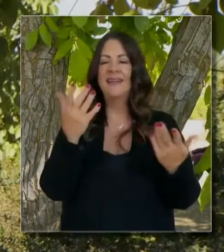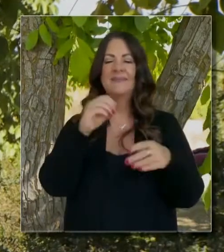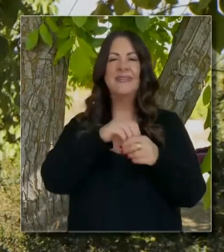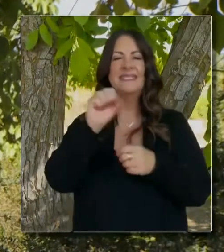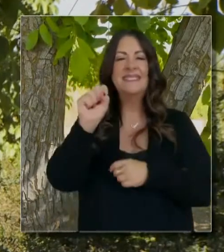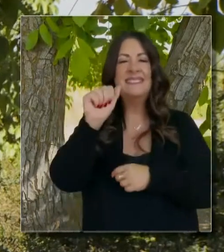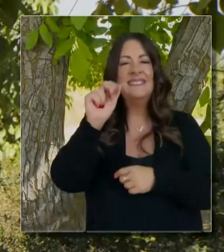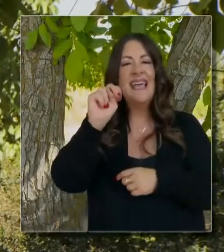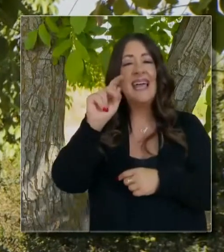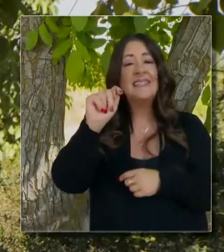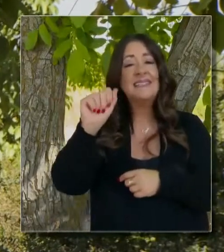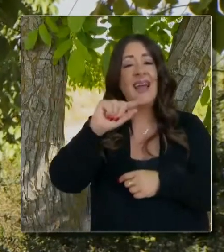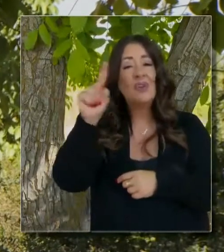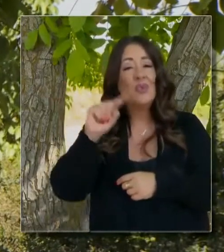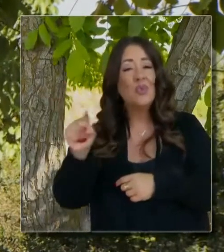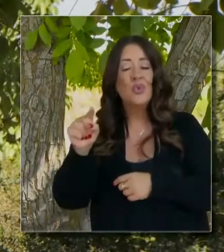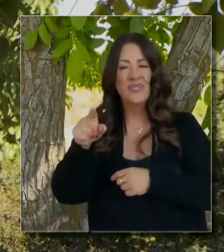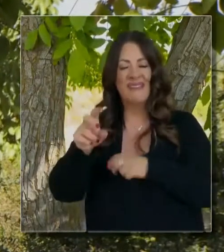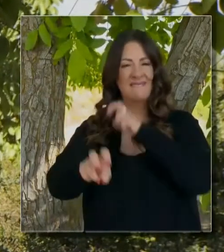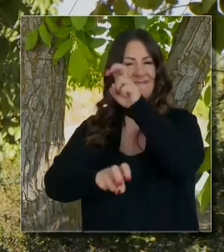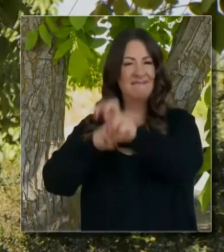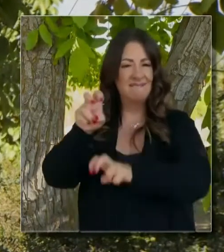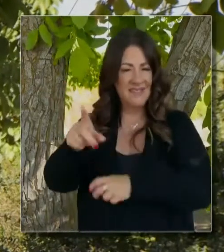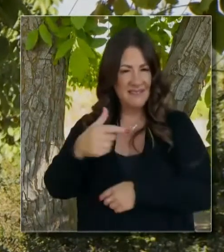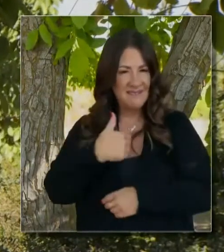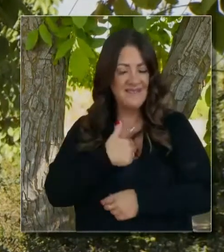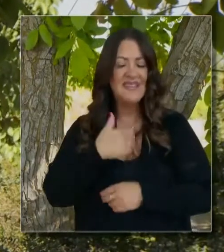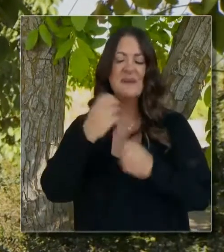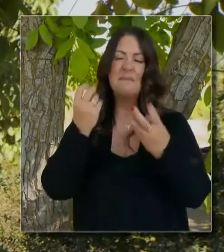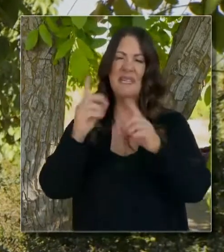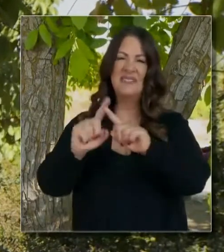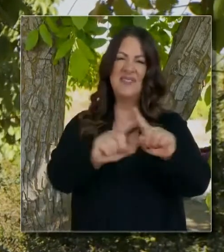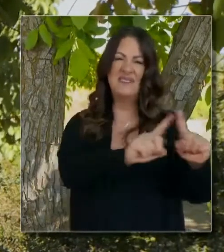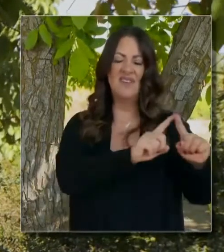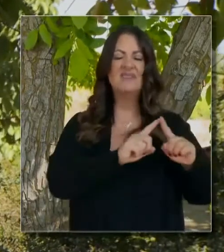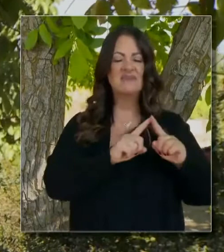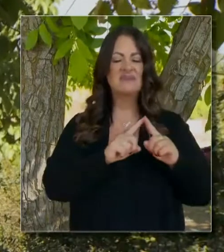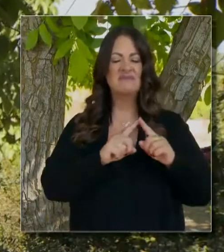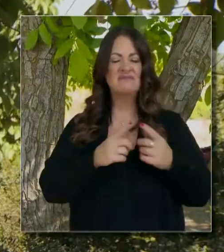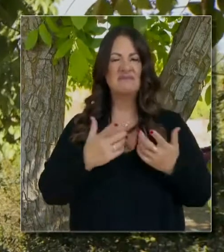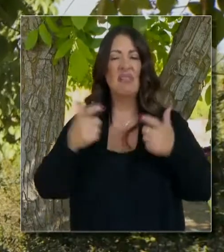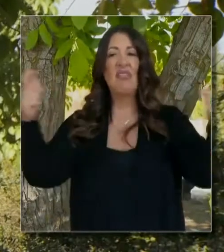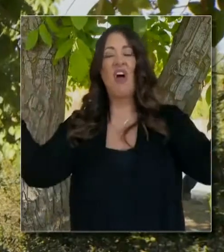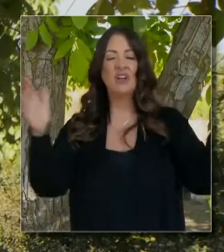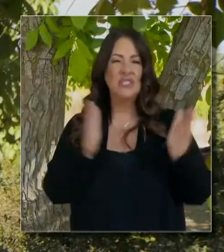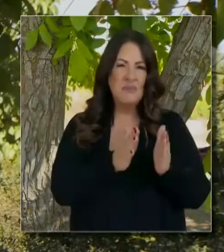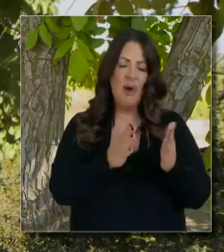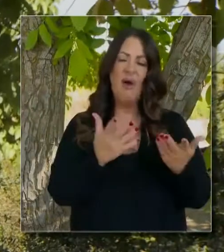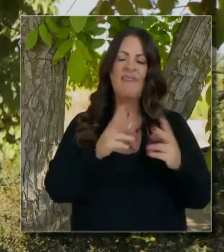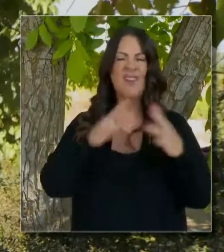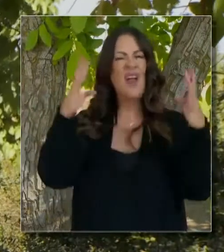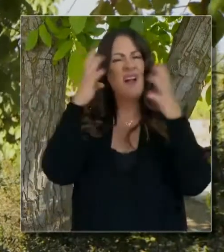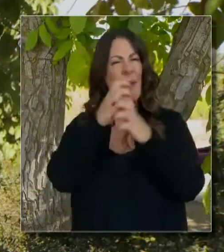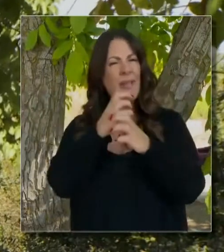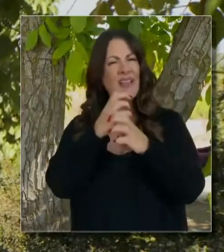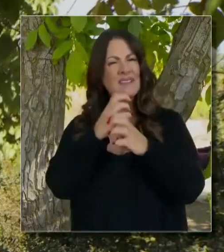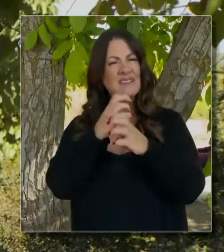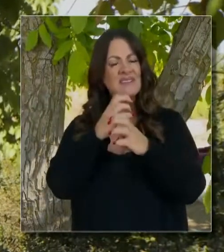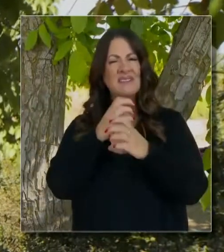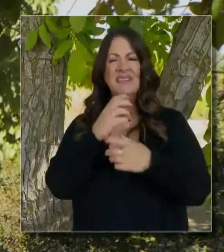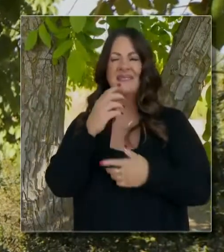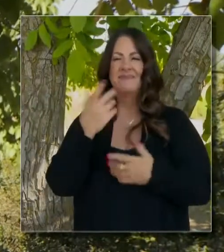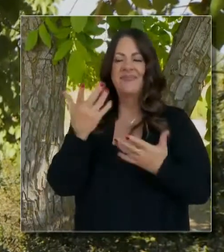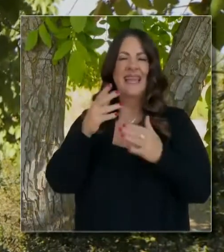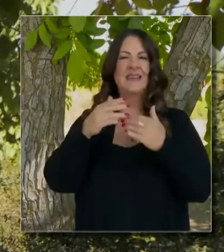in Santa Cruz, and others that may be impacted. And so we're trying to work through all of those things. It's very complex. These are like small